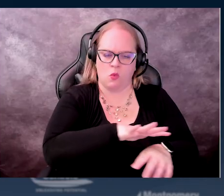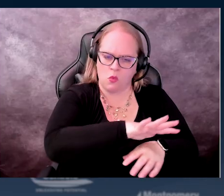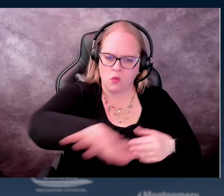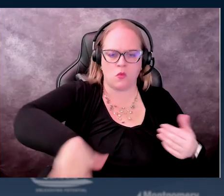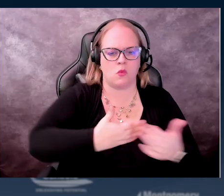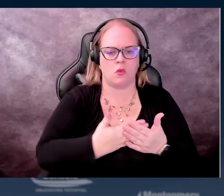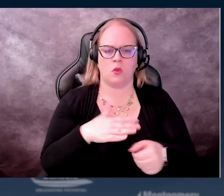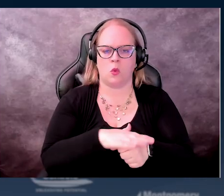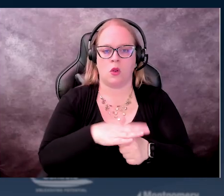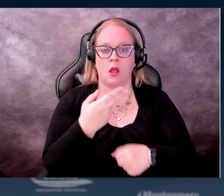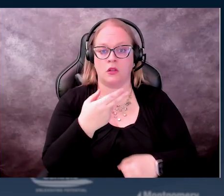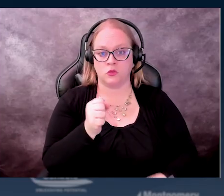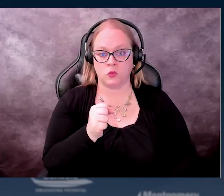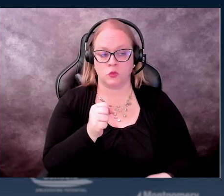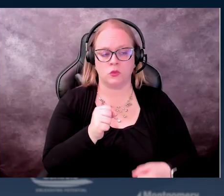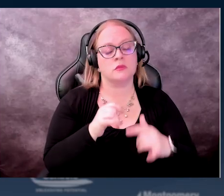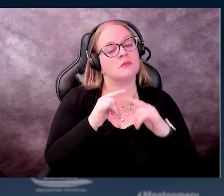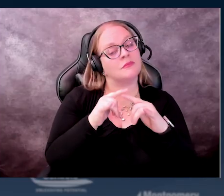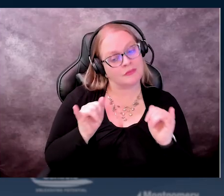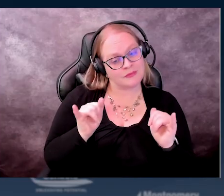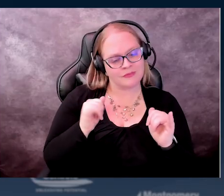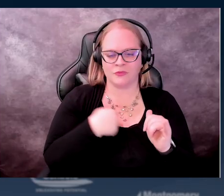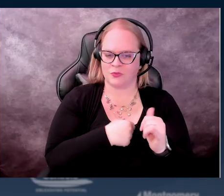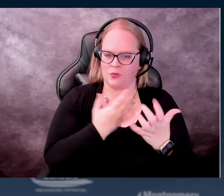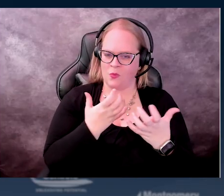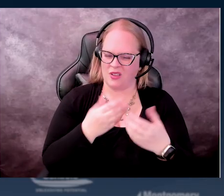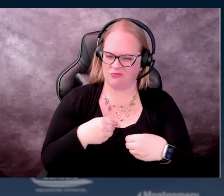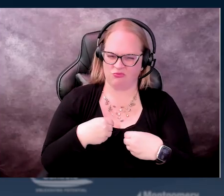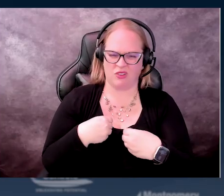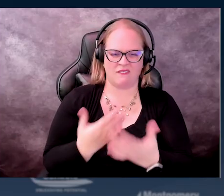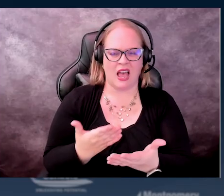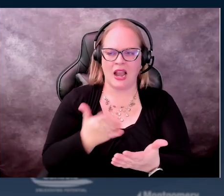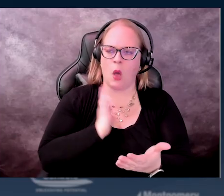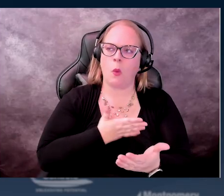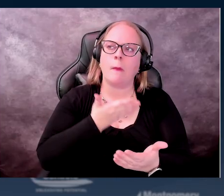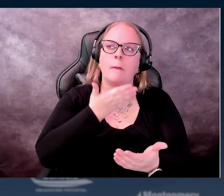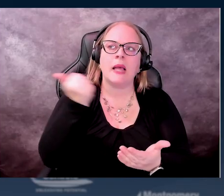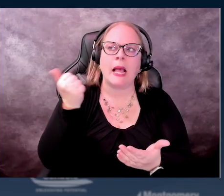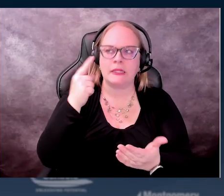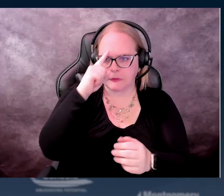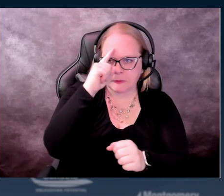the best thinking today around our programs. We will